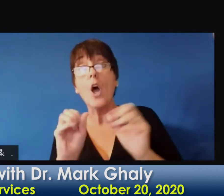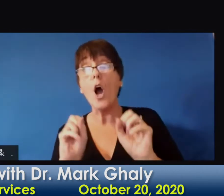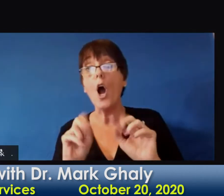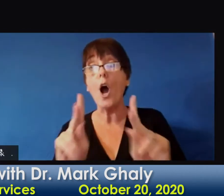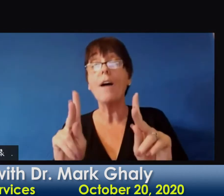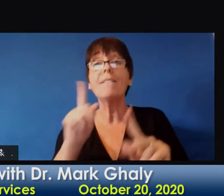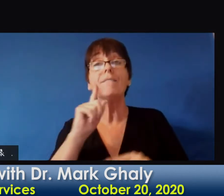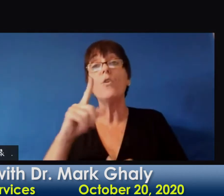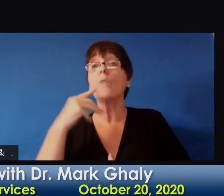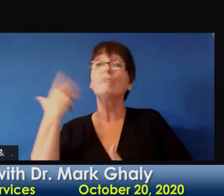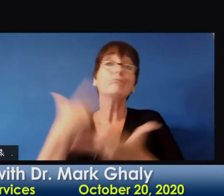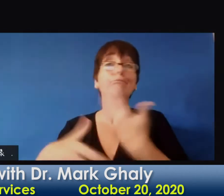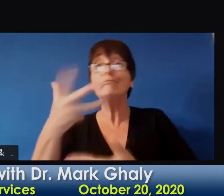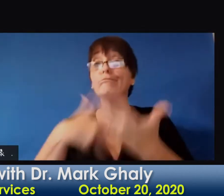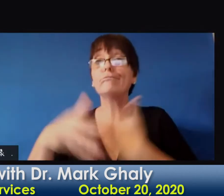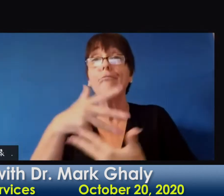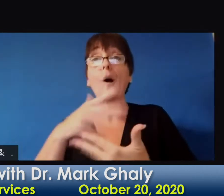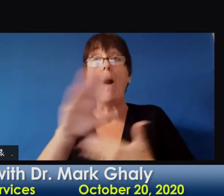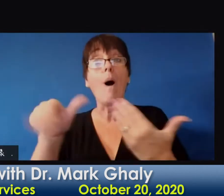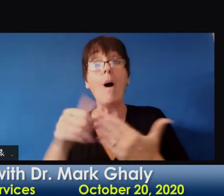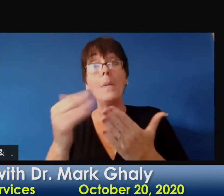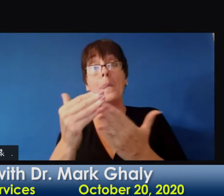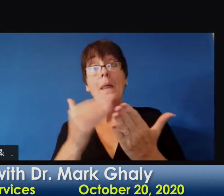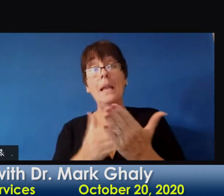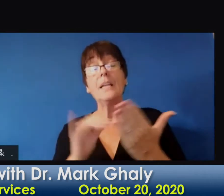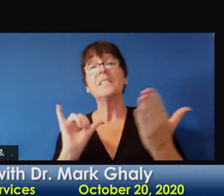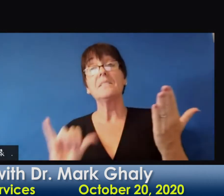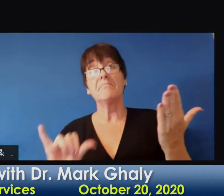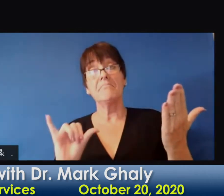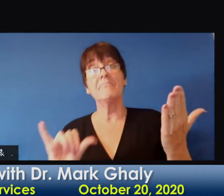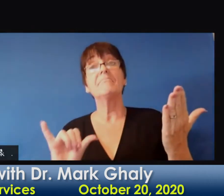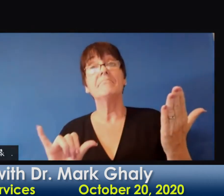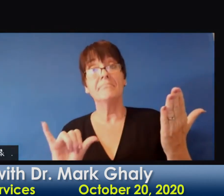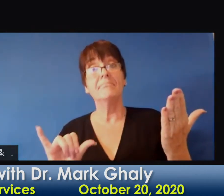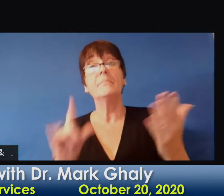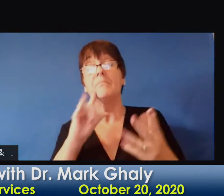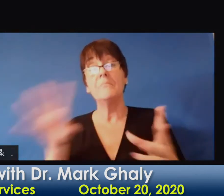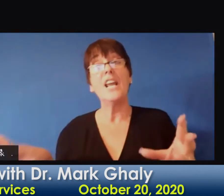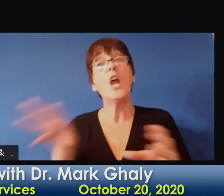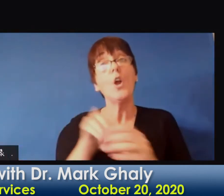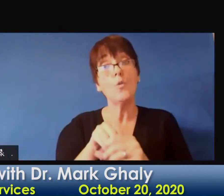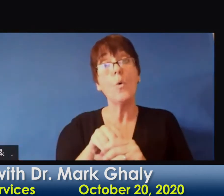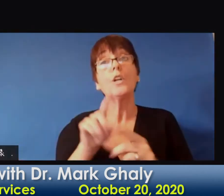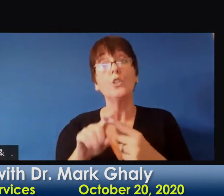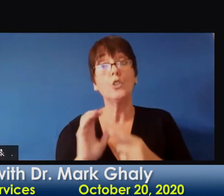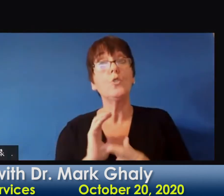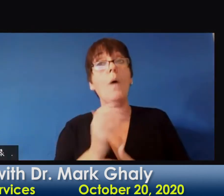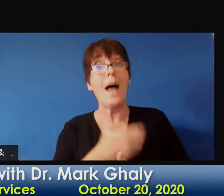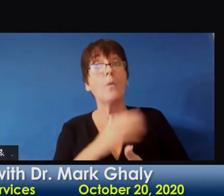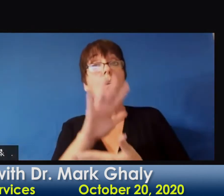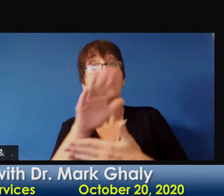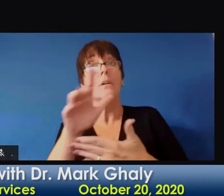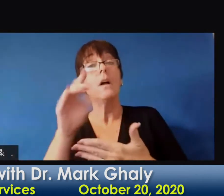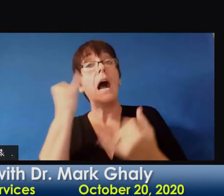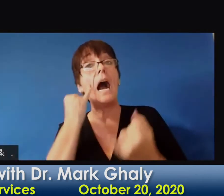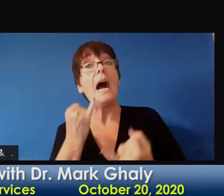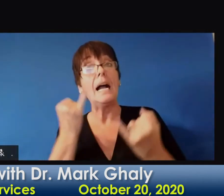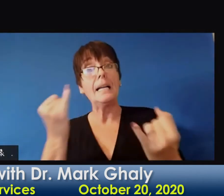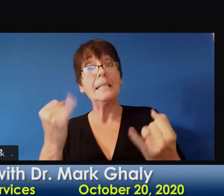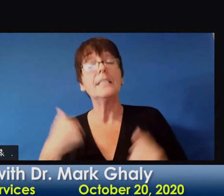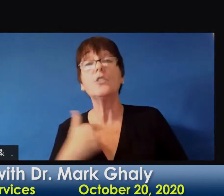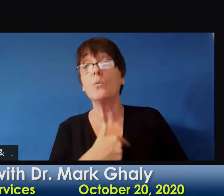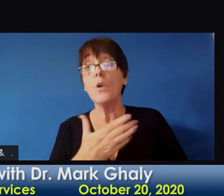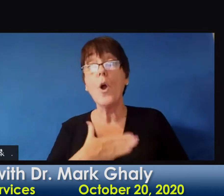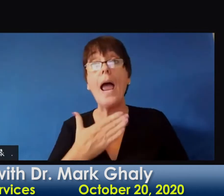random mixing. All of these lessons over the last few months have been incorporated into the blueprint. So we're happy with